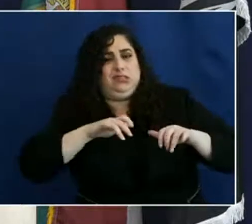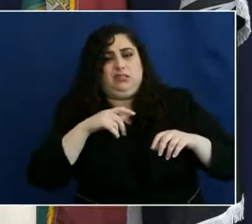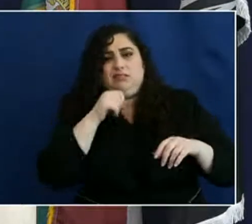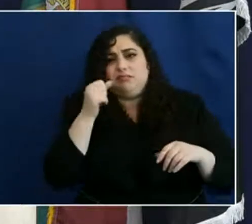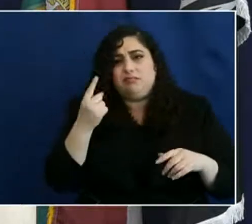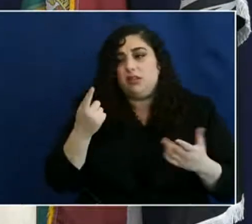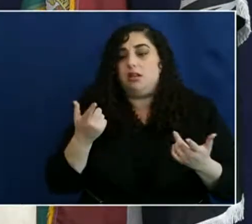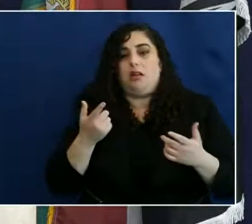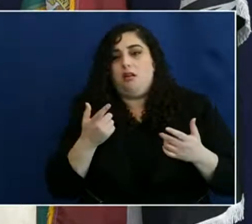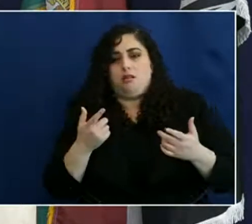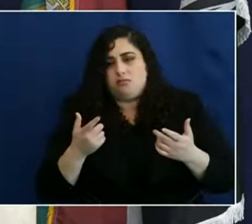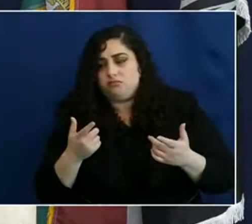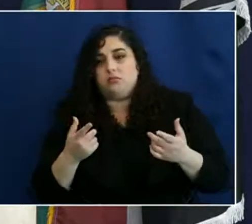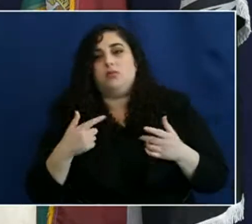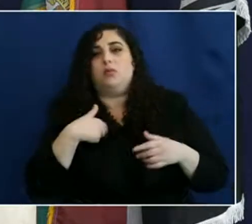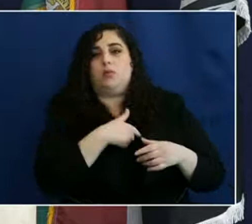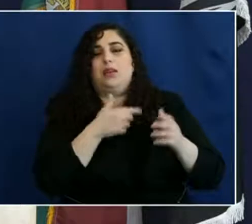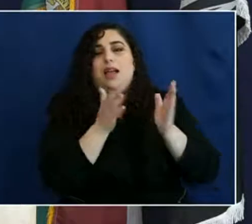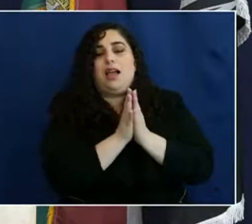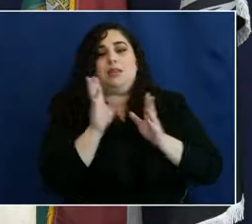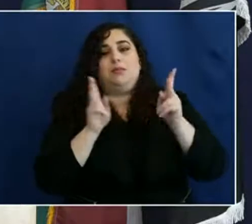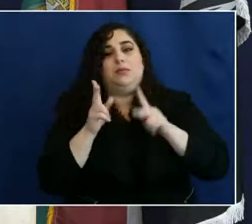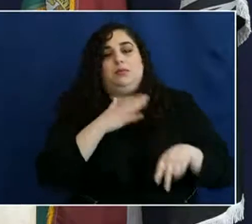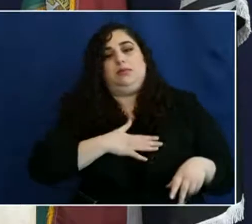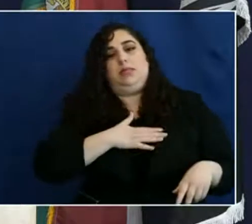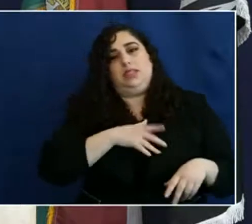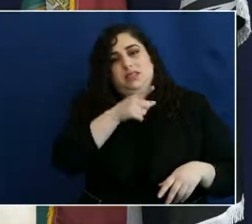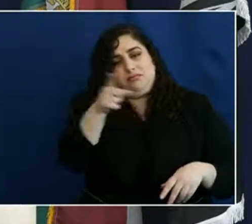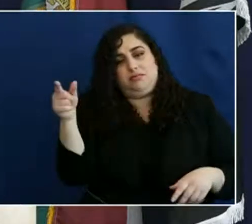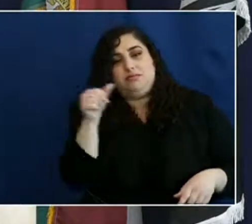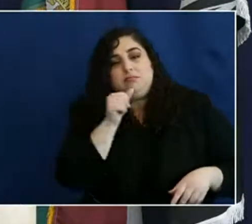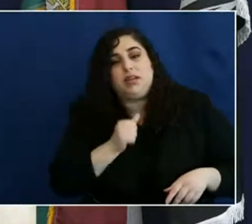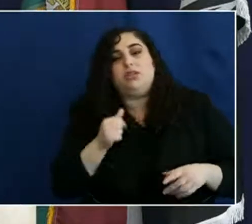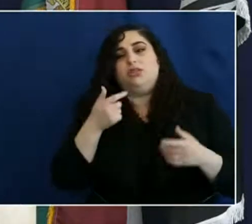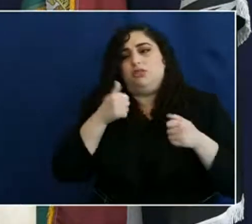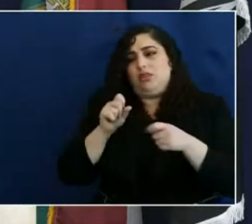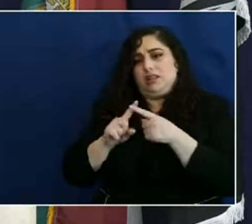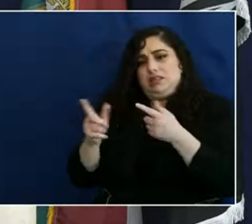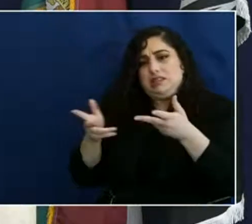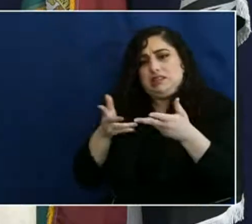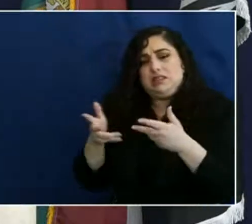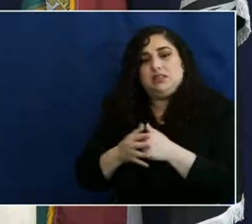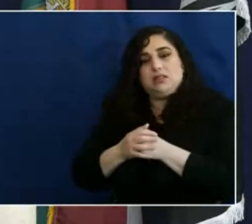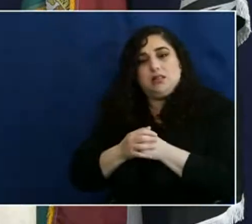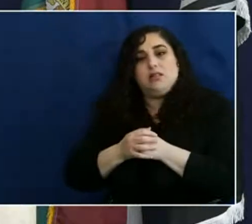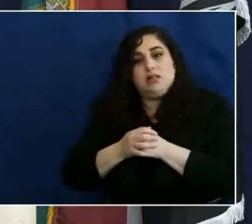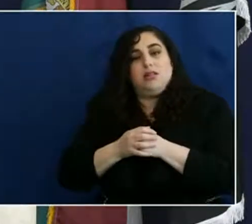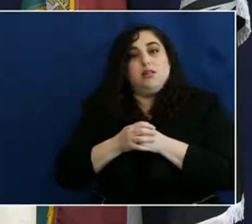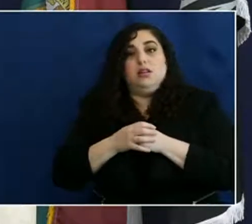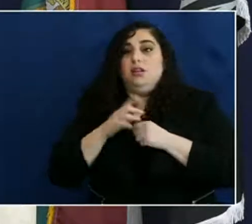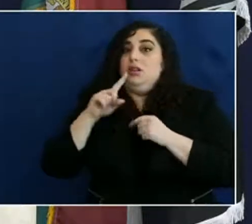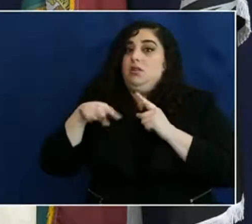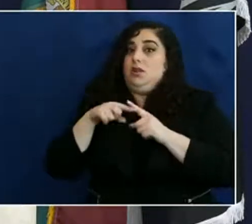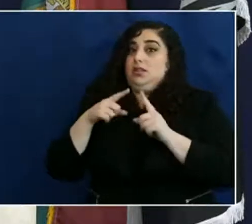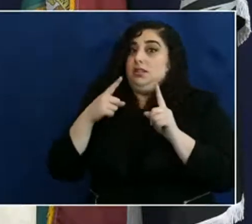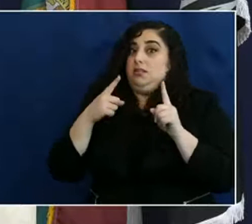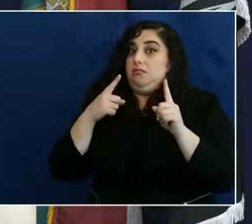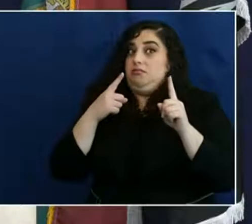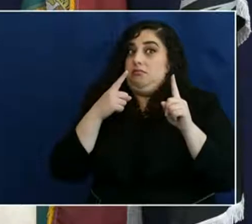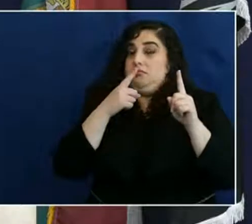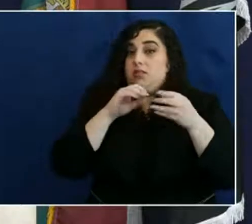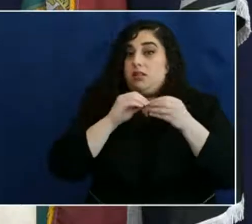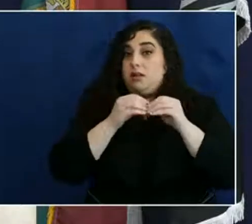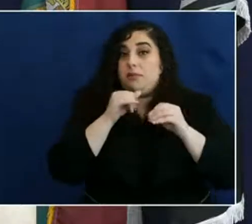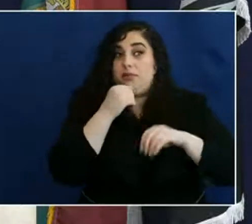the demand, and so we ask folks to continue to be patient. We are encouraged at the direction we're headed, and I think given the state is comfortable opening